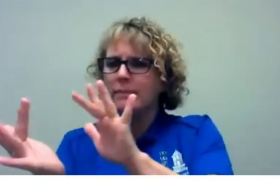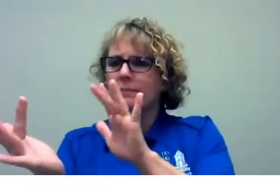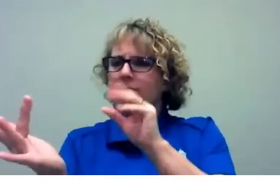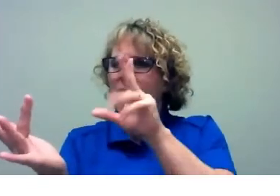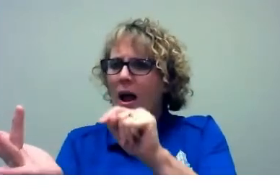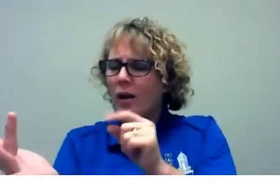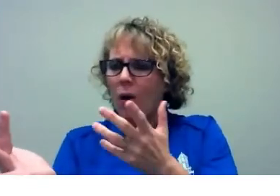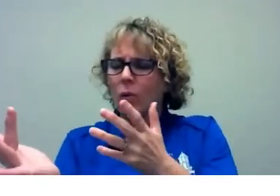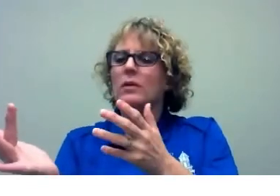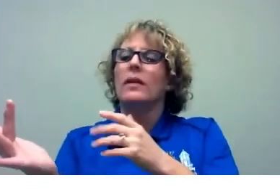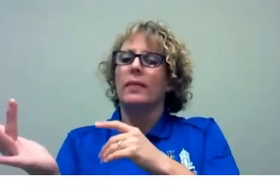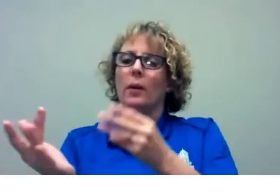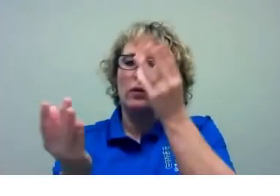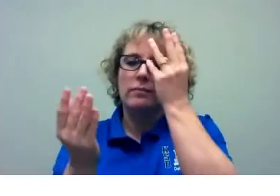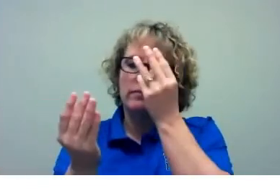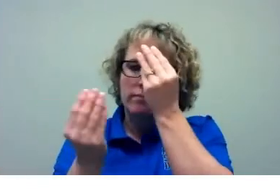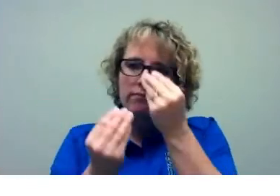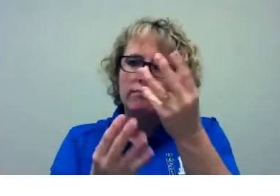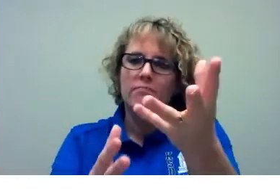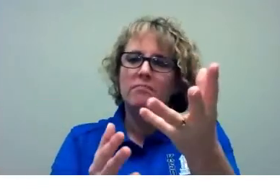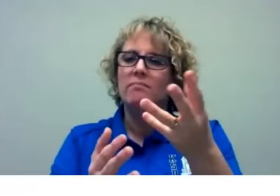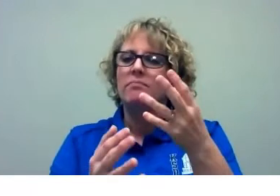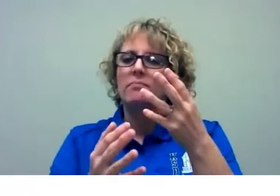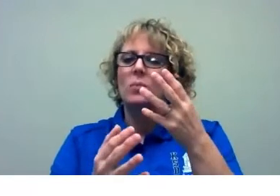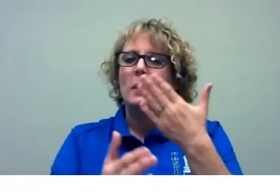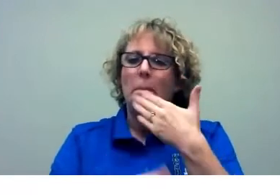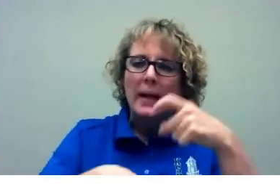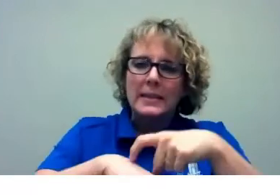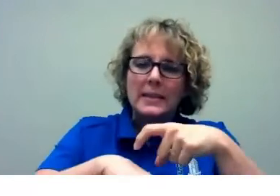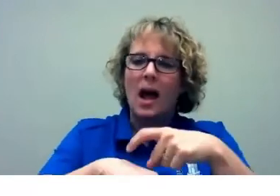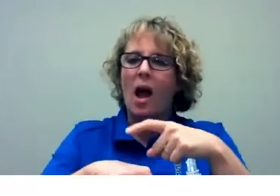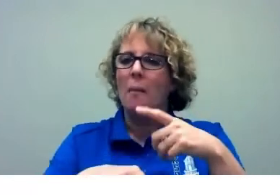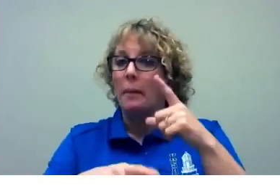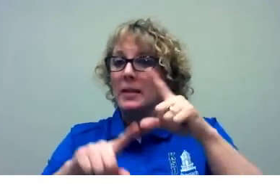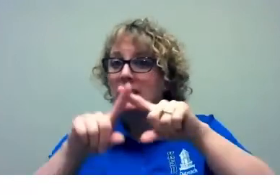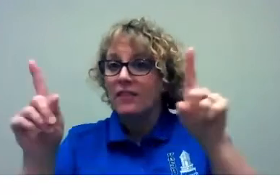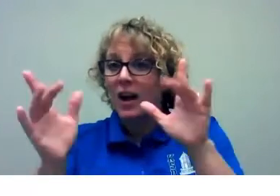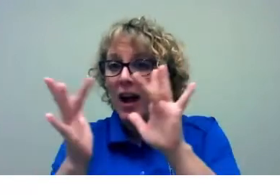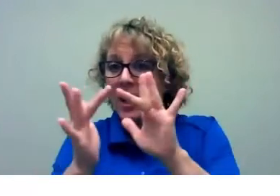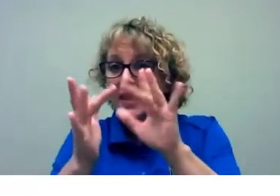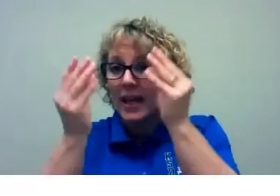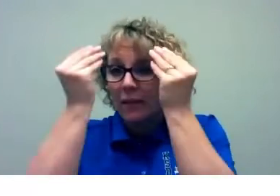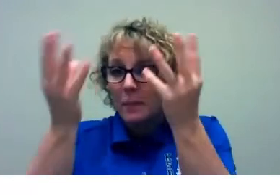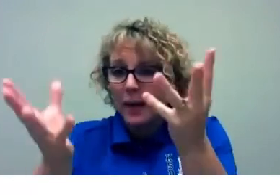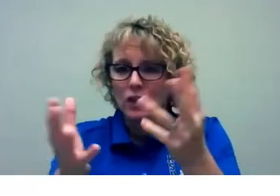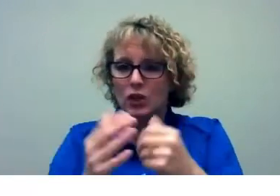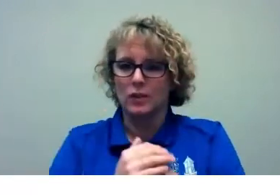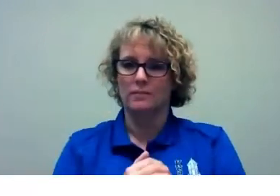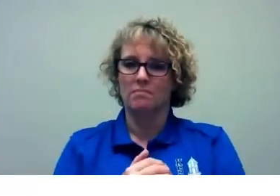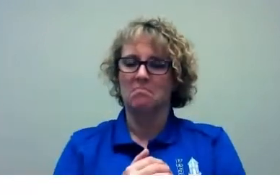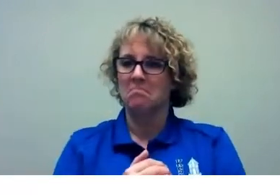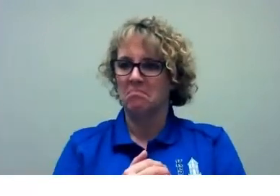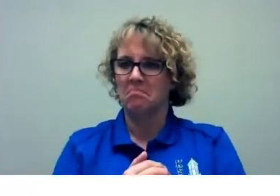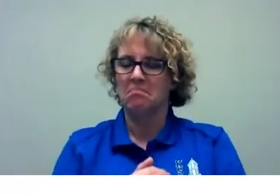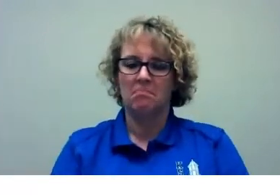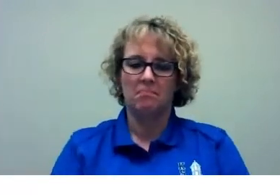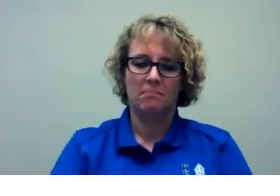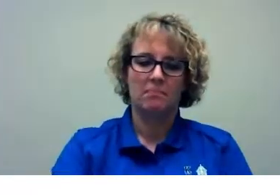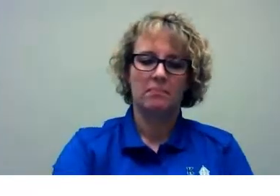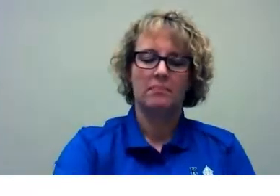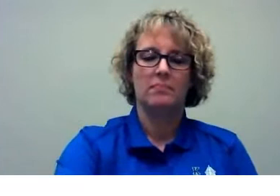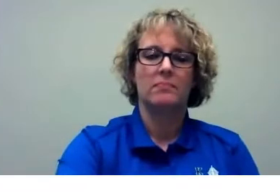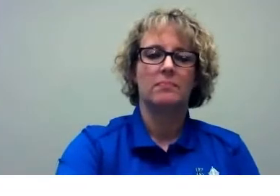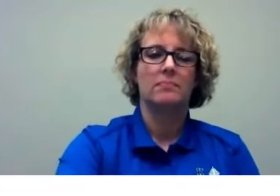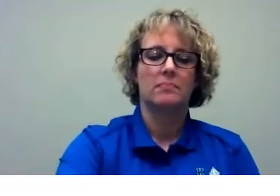you're not able to reach them, and I will follow up and see if I can figure out what the issue is. Maybe they have changed